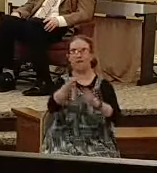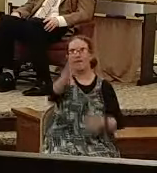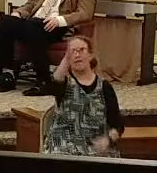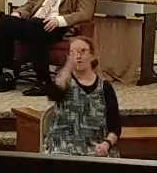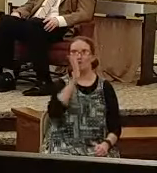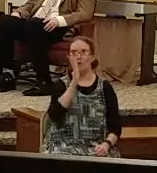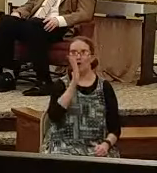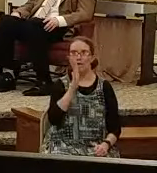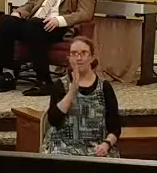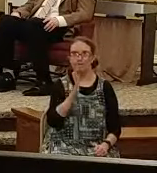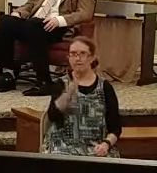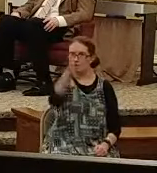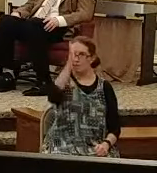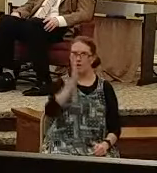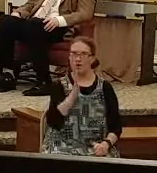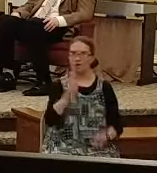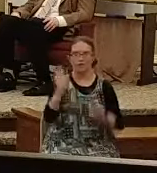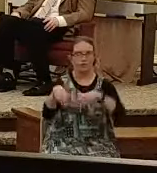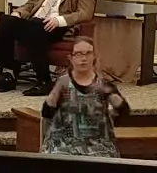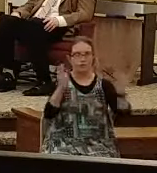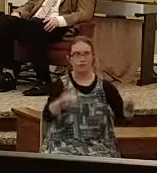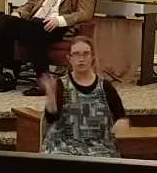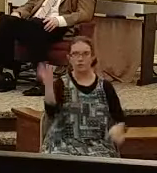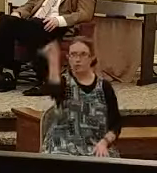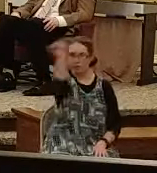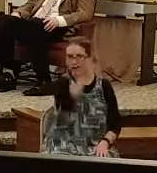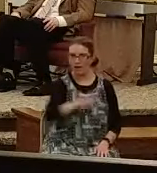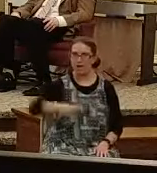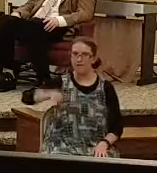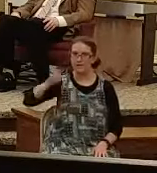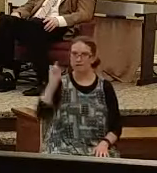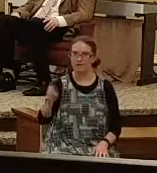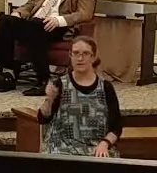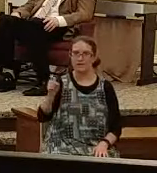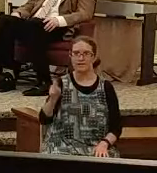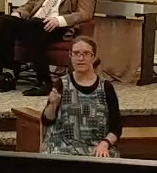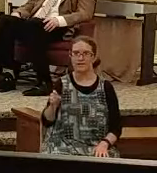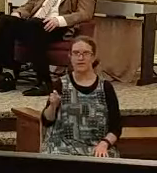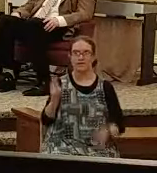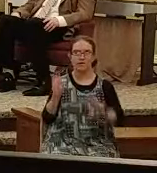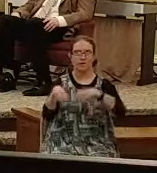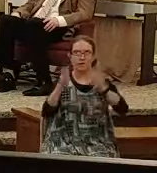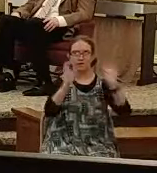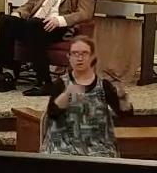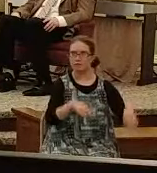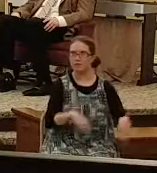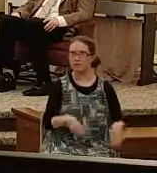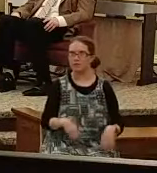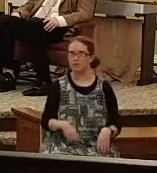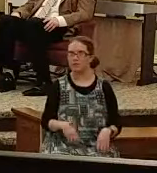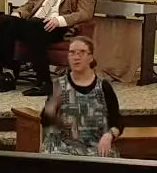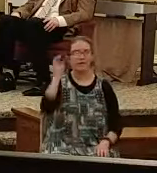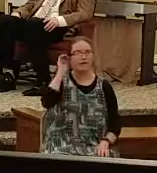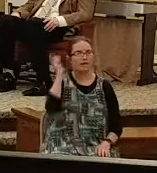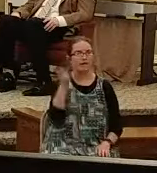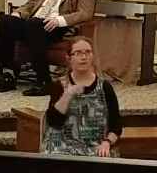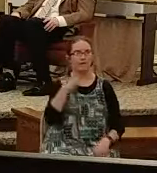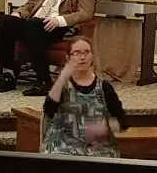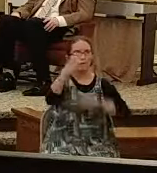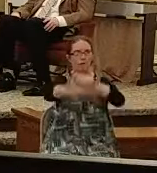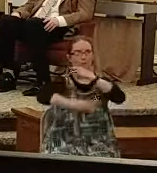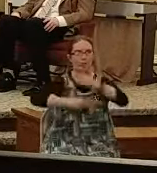God, amen, God will do whatever you need done. Oh, Lord, hear me. The